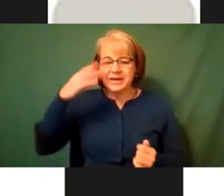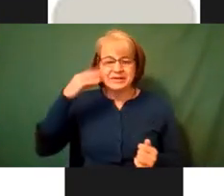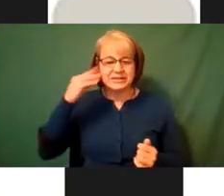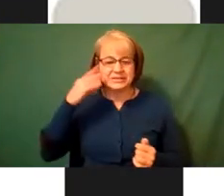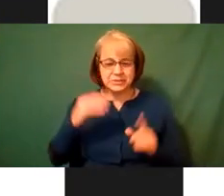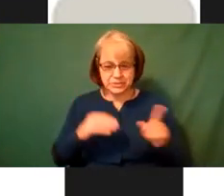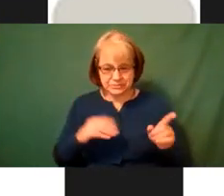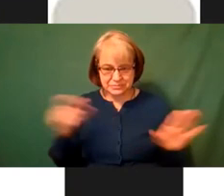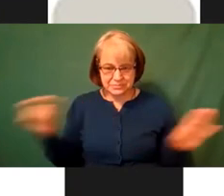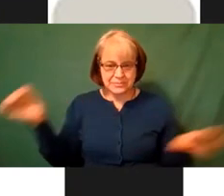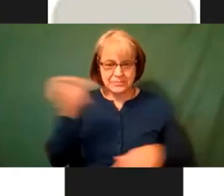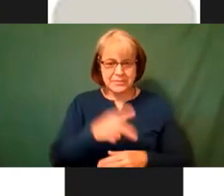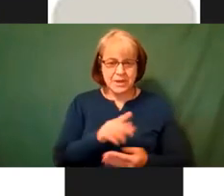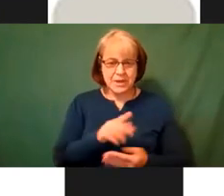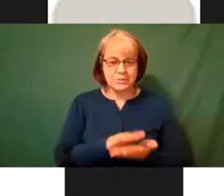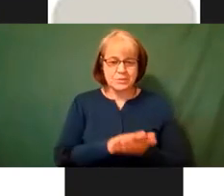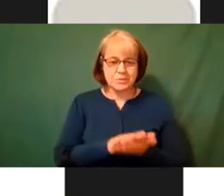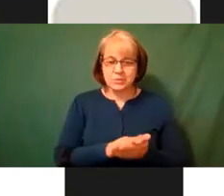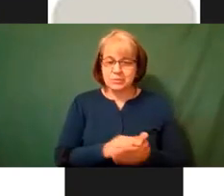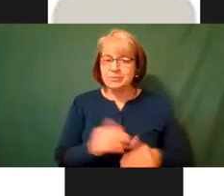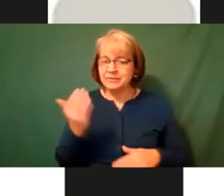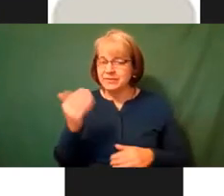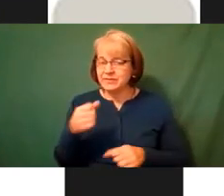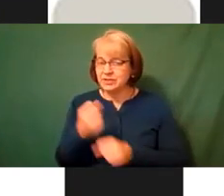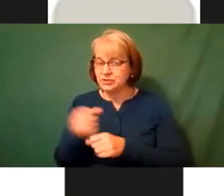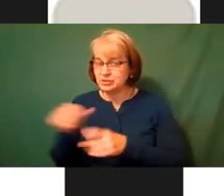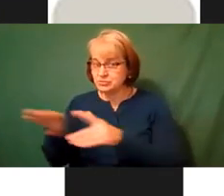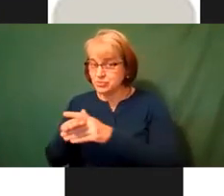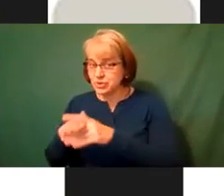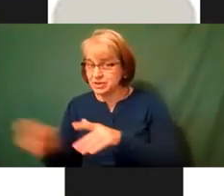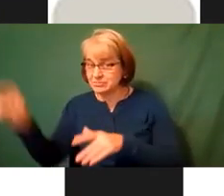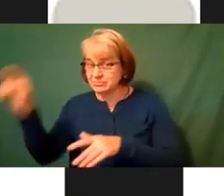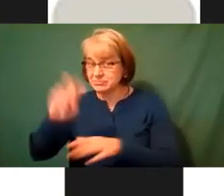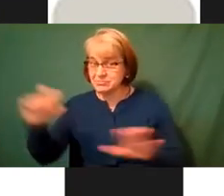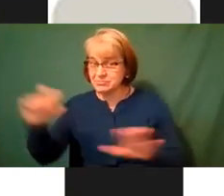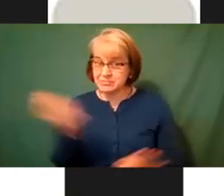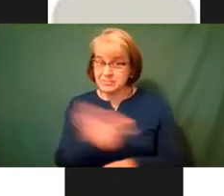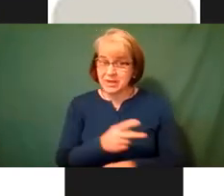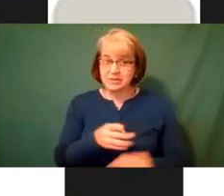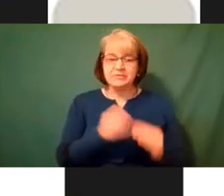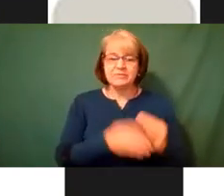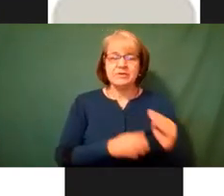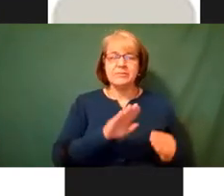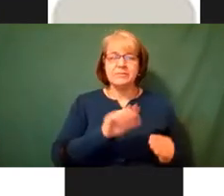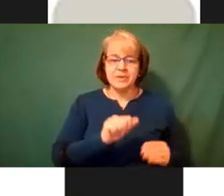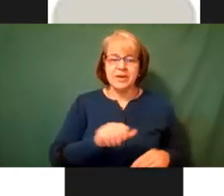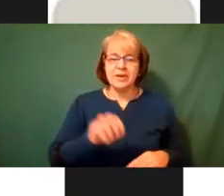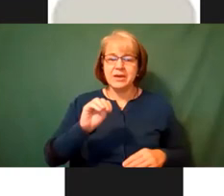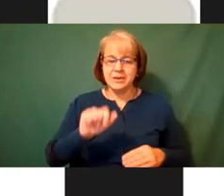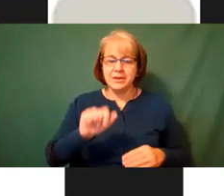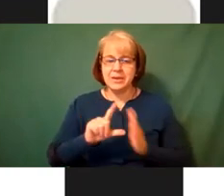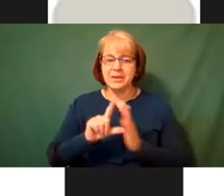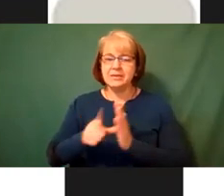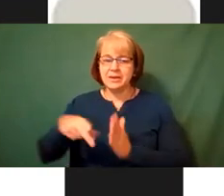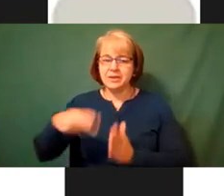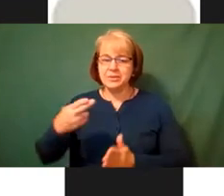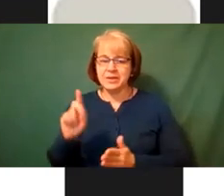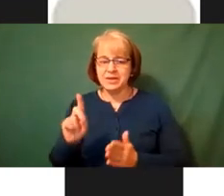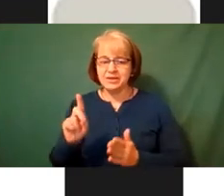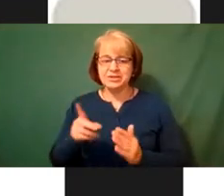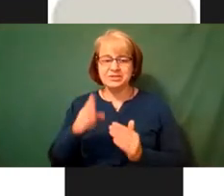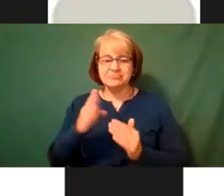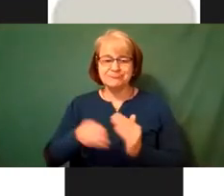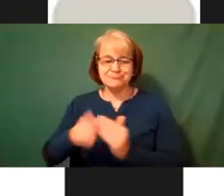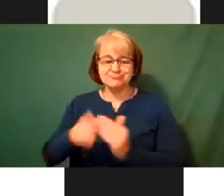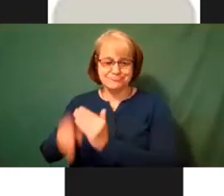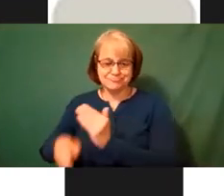to school after a 15-year absence to complete a BA, MA, and later on a PhD. We